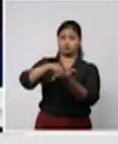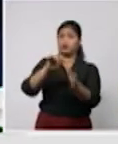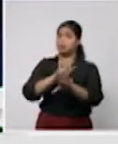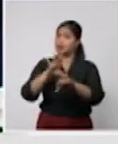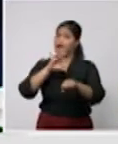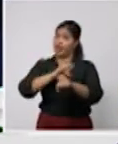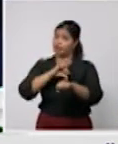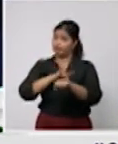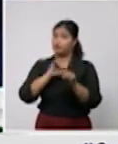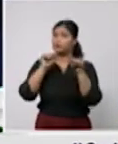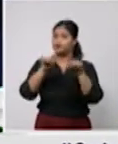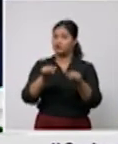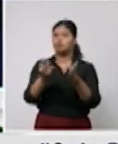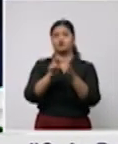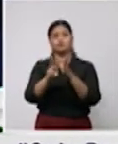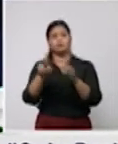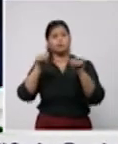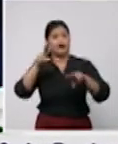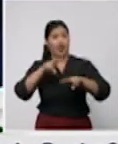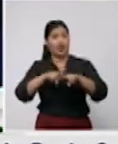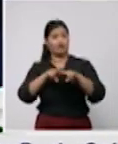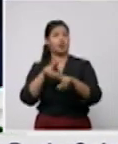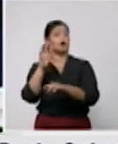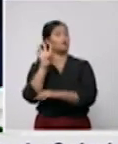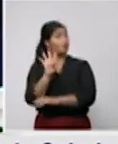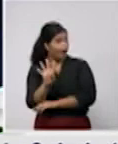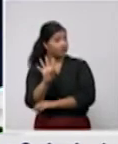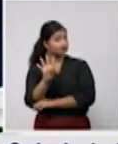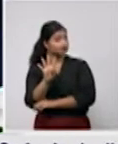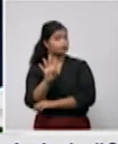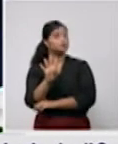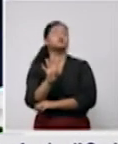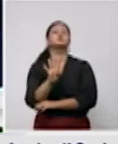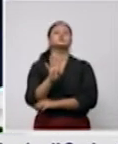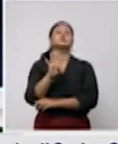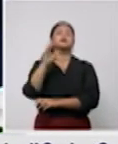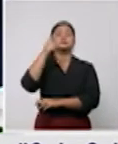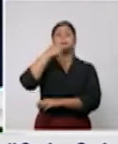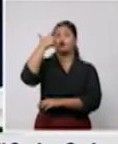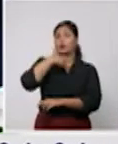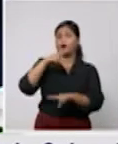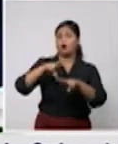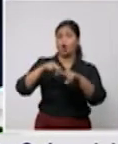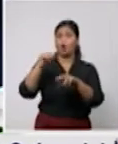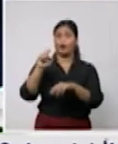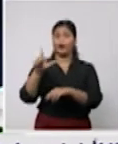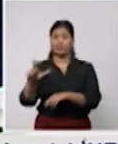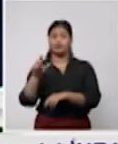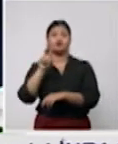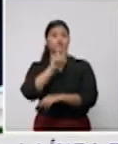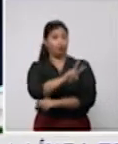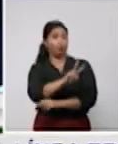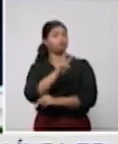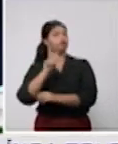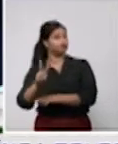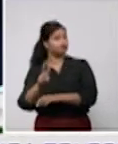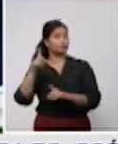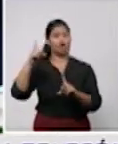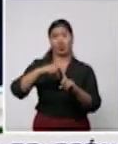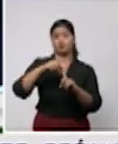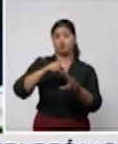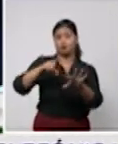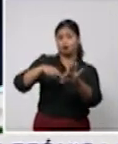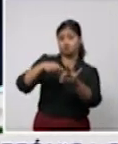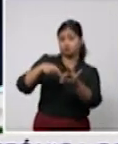from Las Tunas, and another is from the Isle of Youth Special Municipality. I